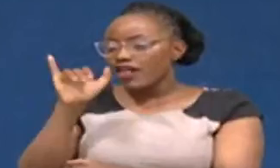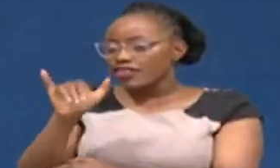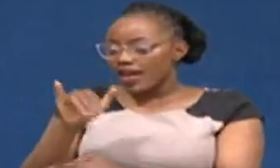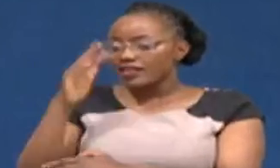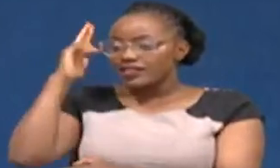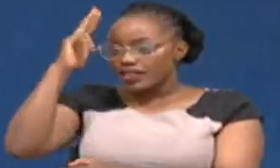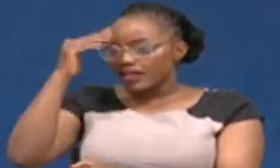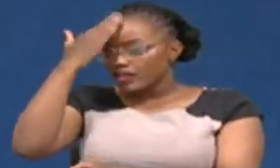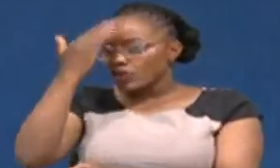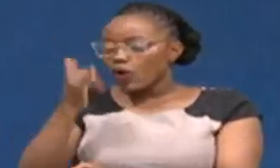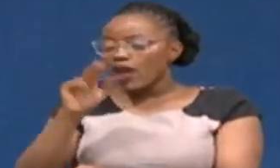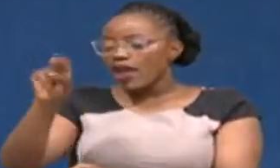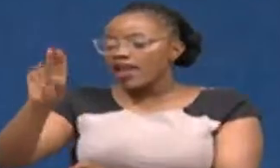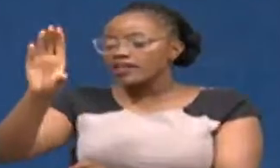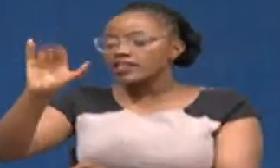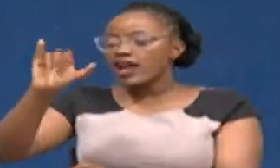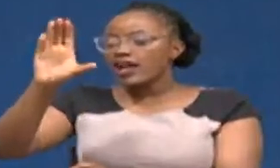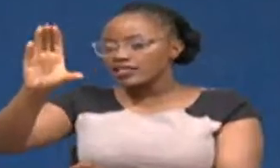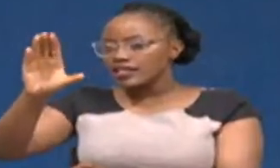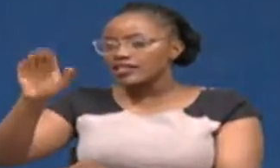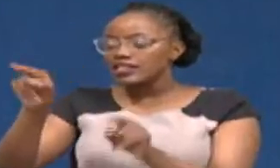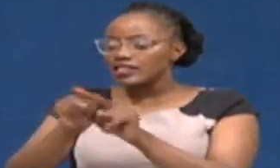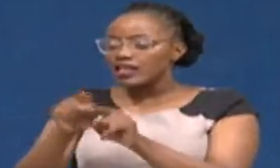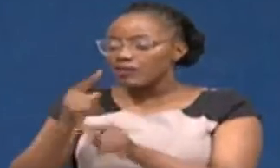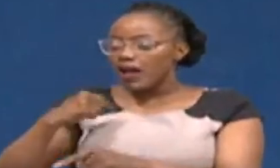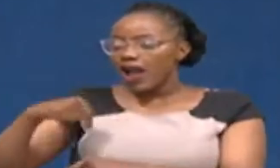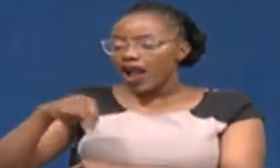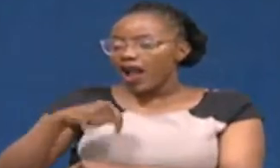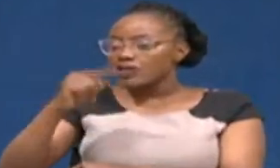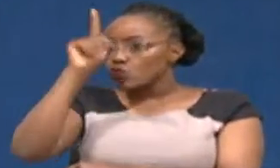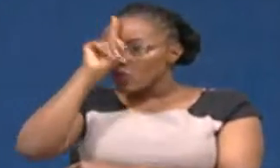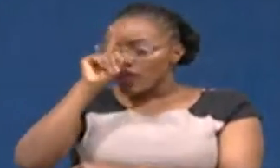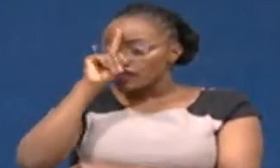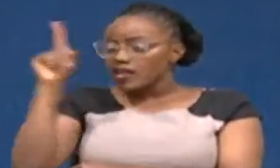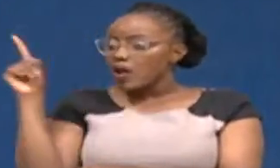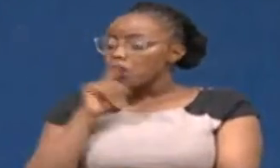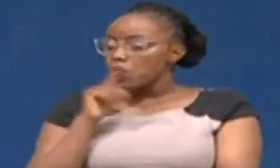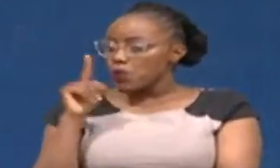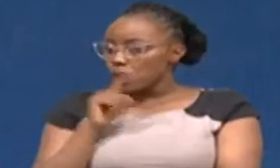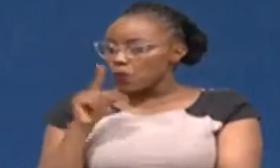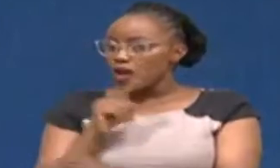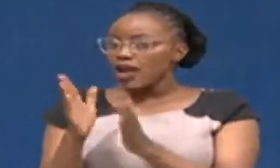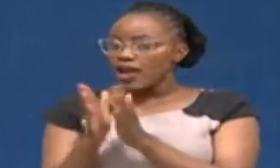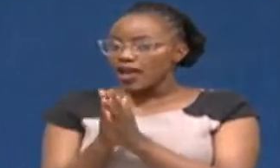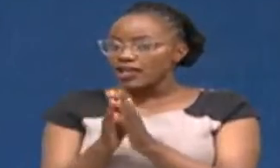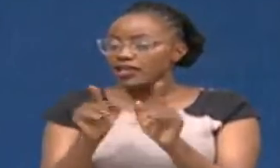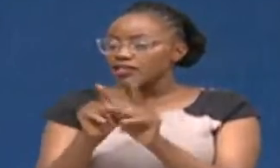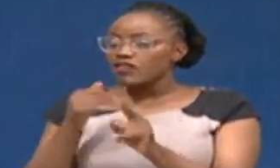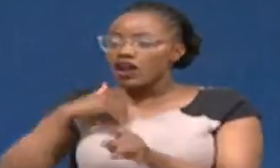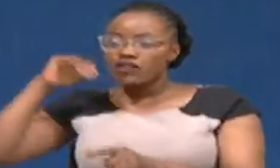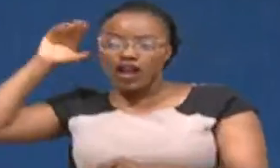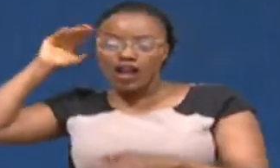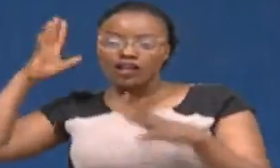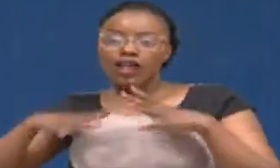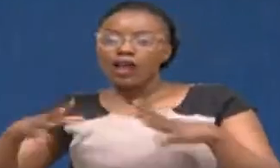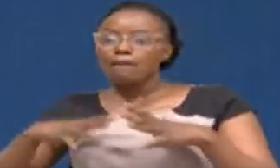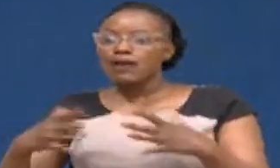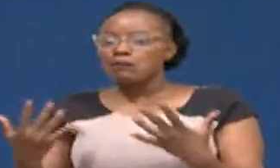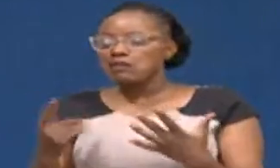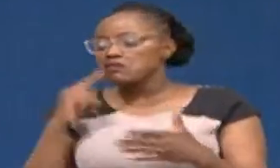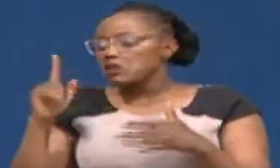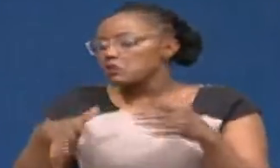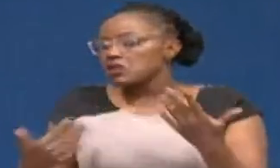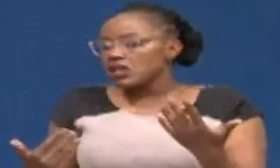is why, as NCIC, we are taking it extremely seriously. Yeah. And I have heard people who say,